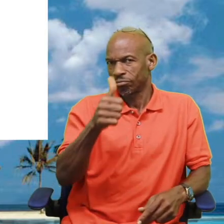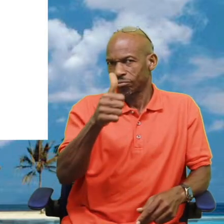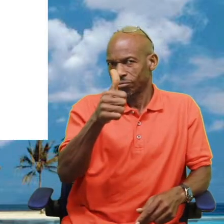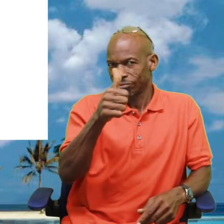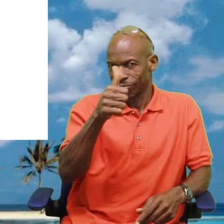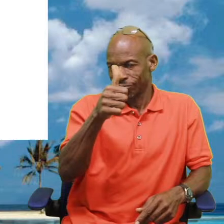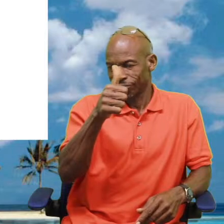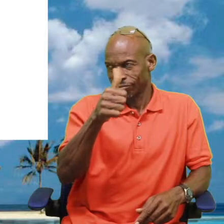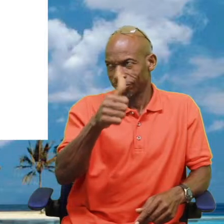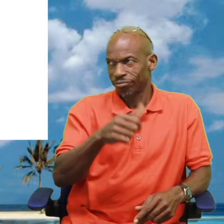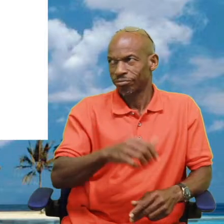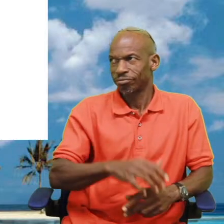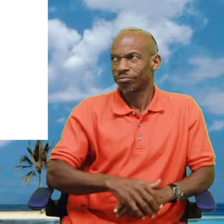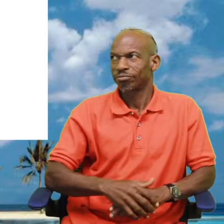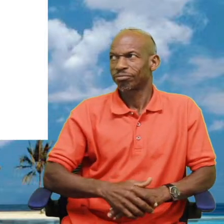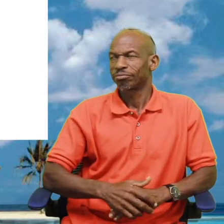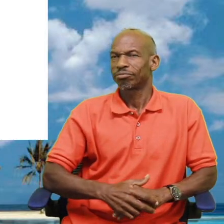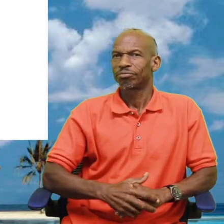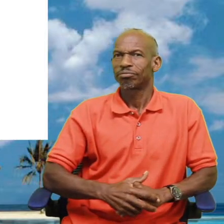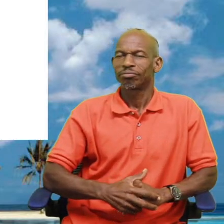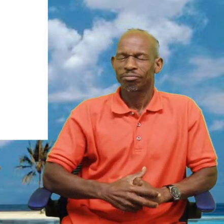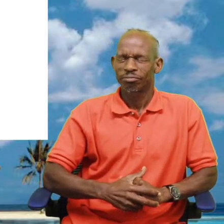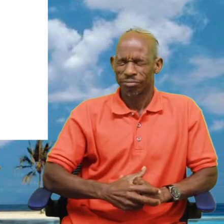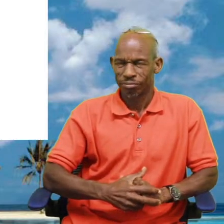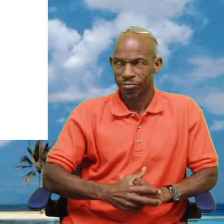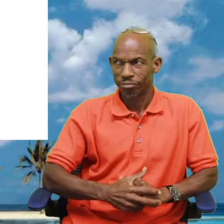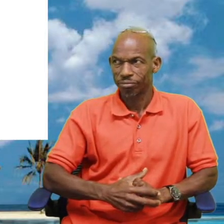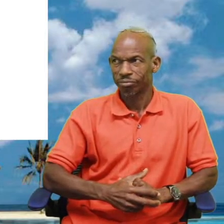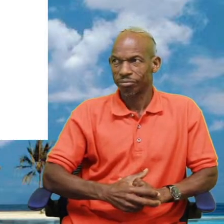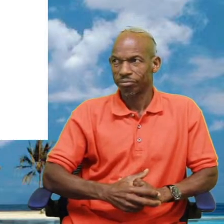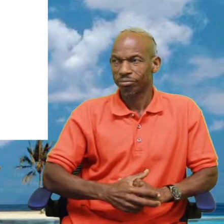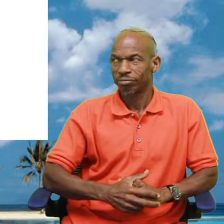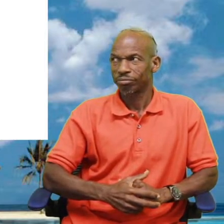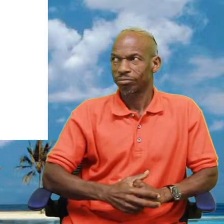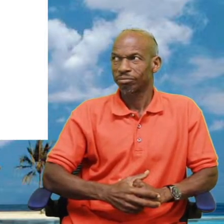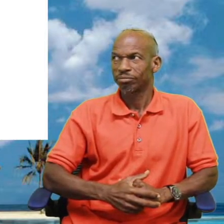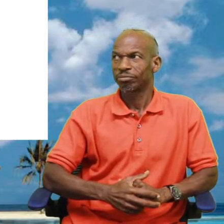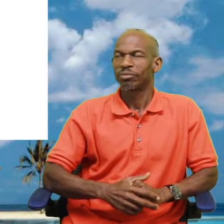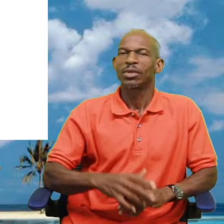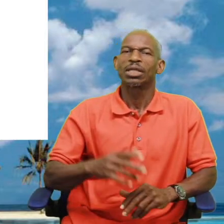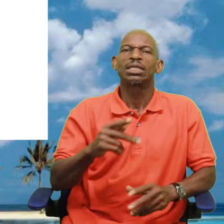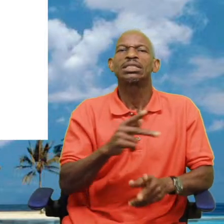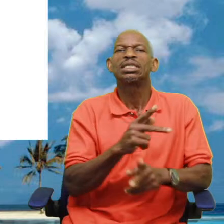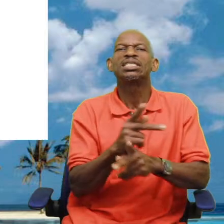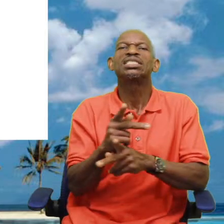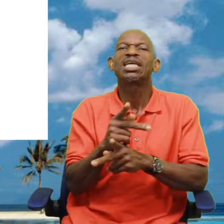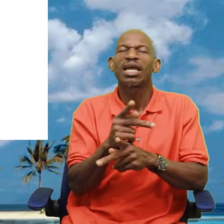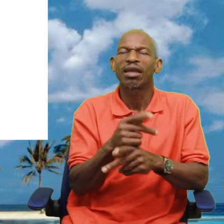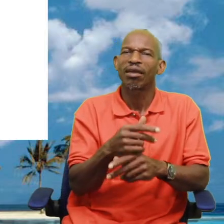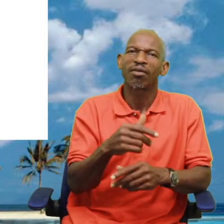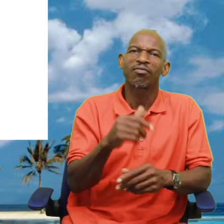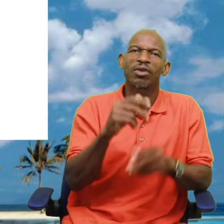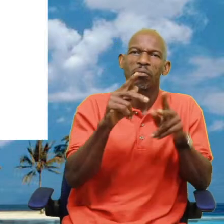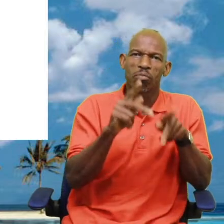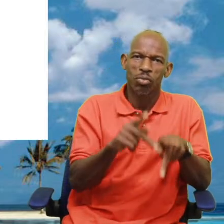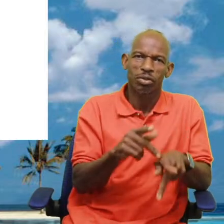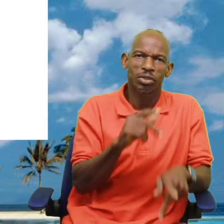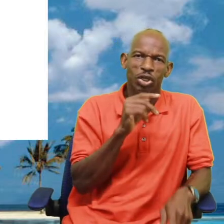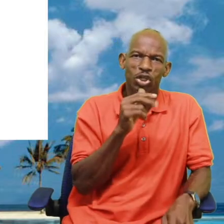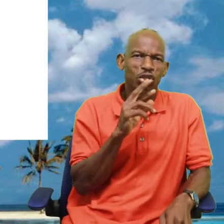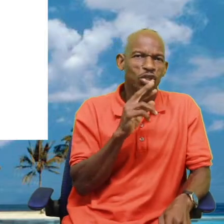So that doctor is kind. Right? He takes care of his patient. He is not rude. He